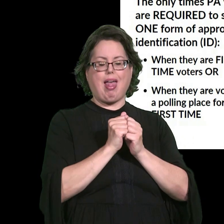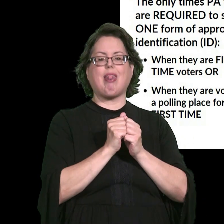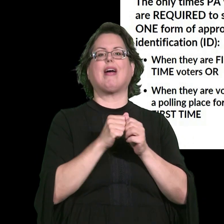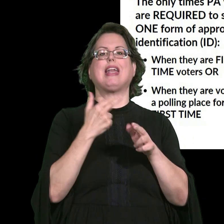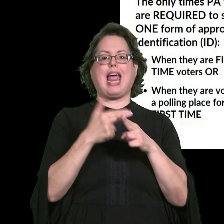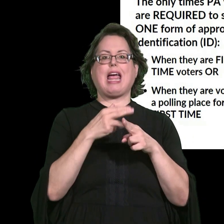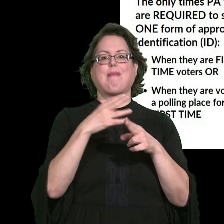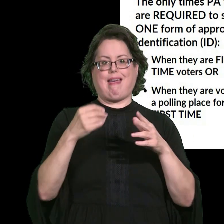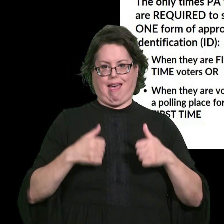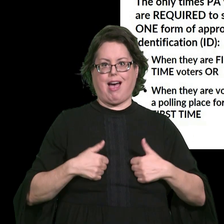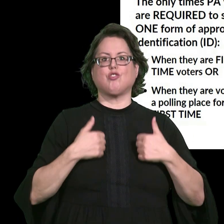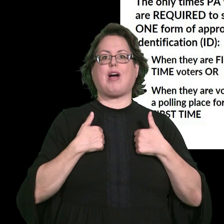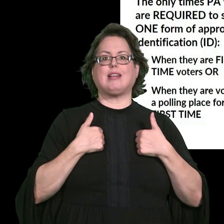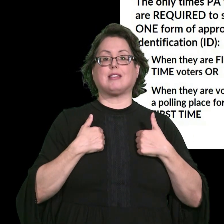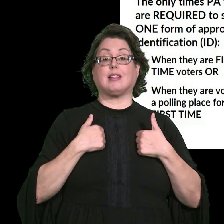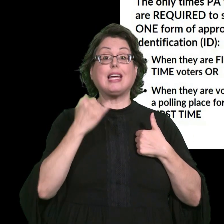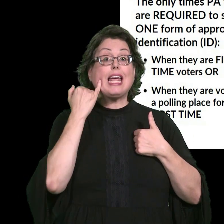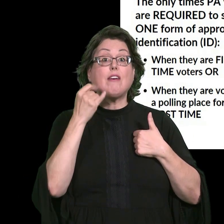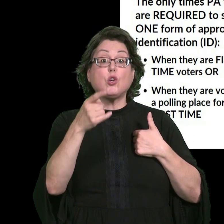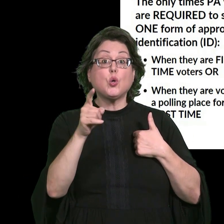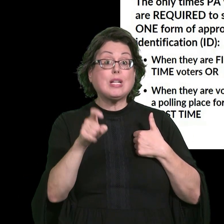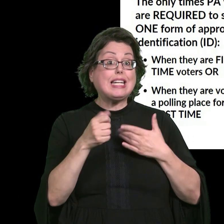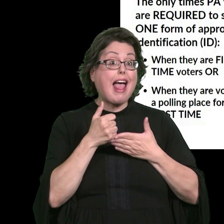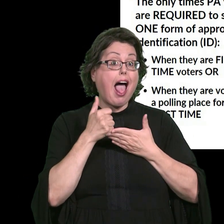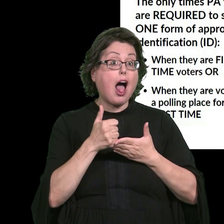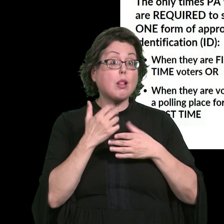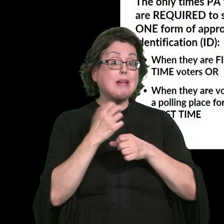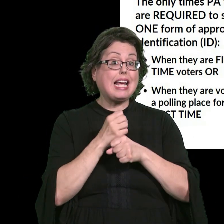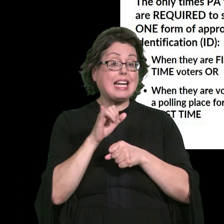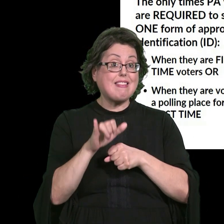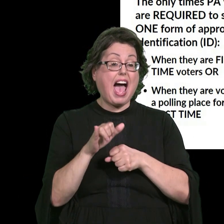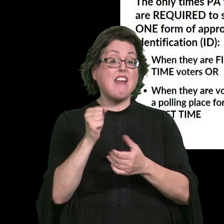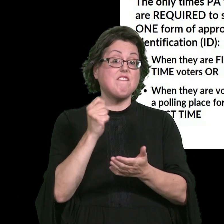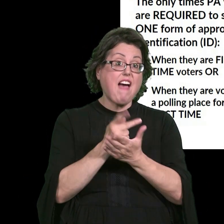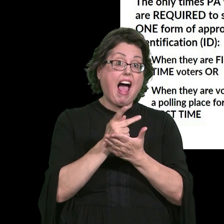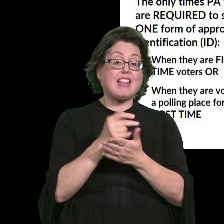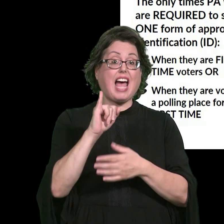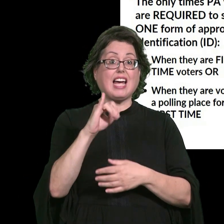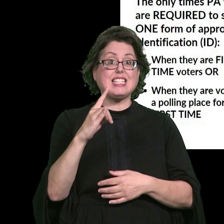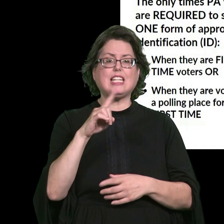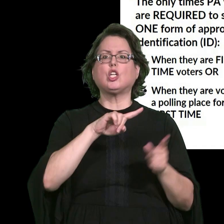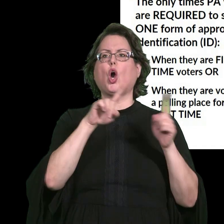address. If you need help getting valid ID documents, go to